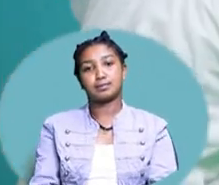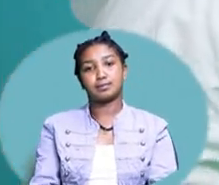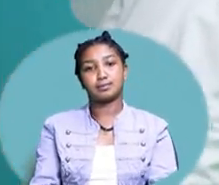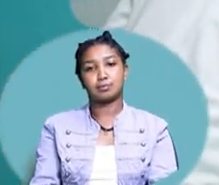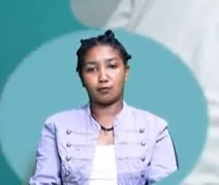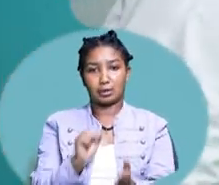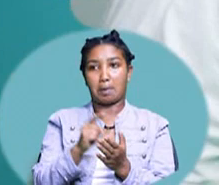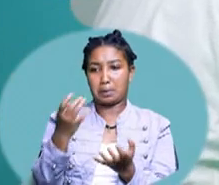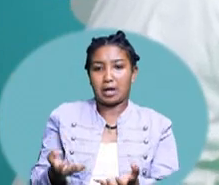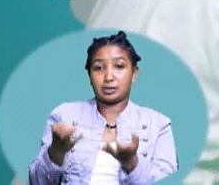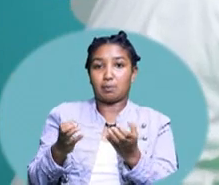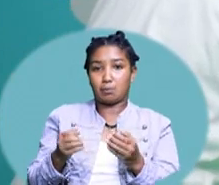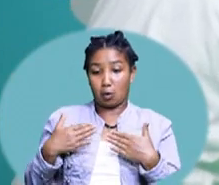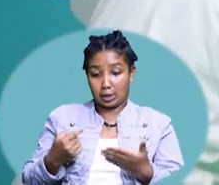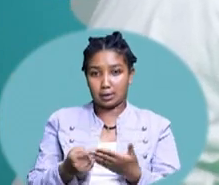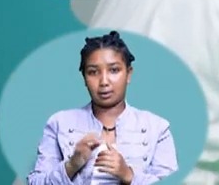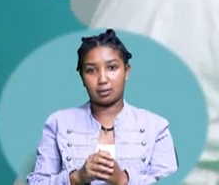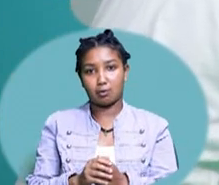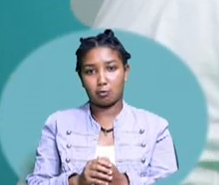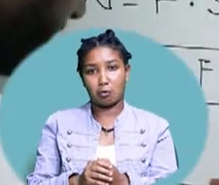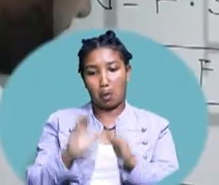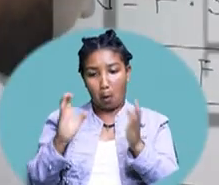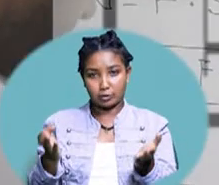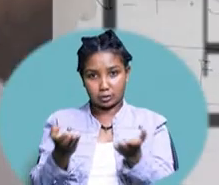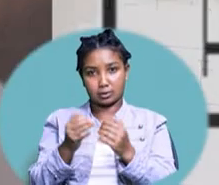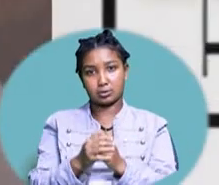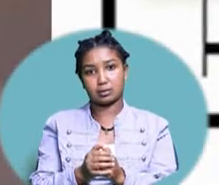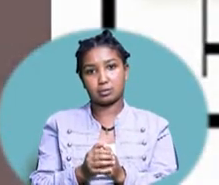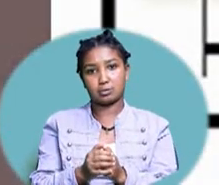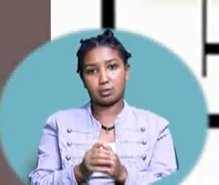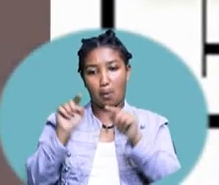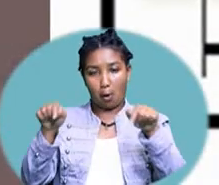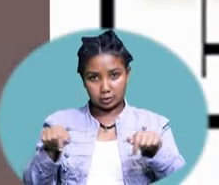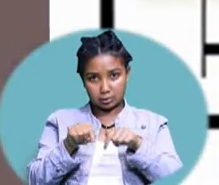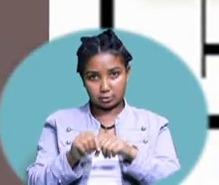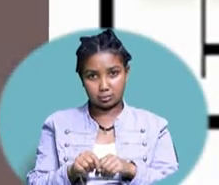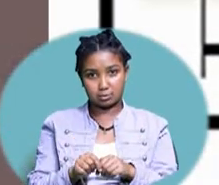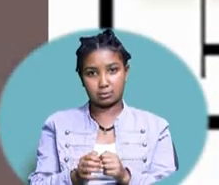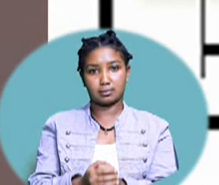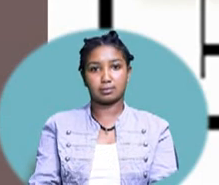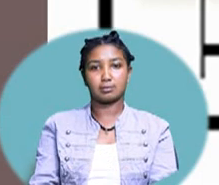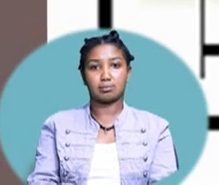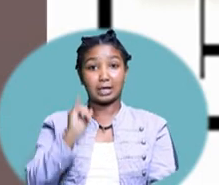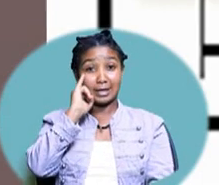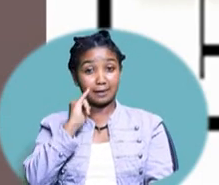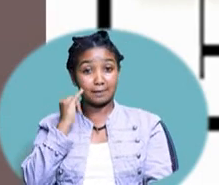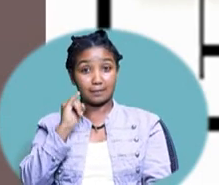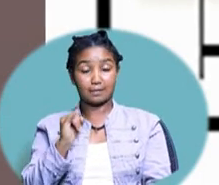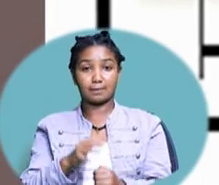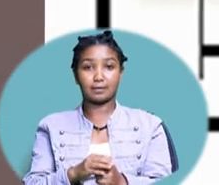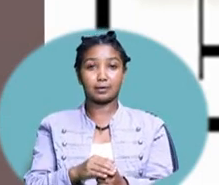body here. Let's take a box, for example. Suppose a force